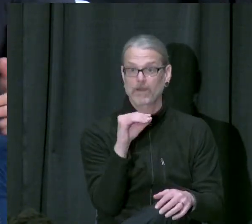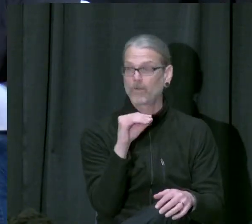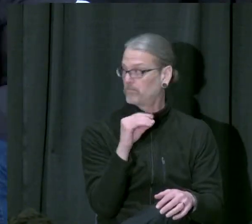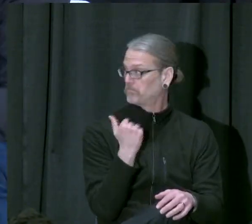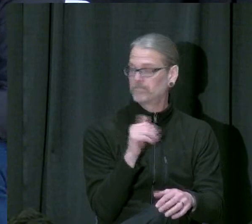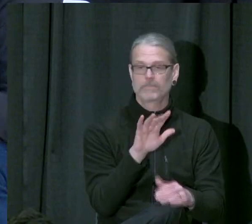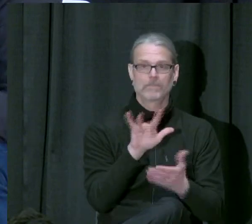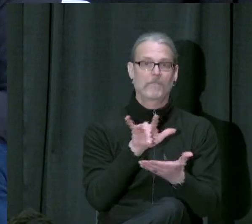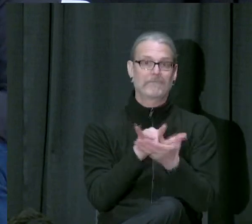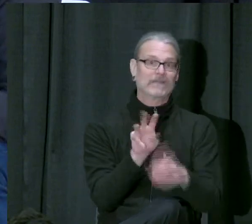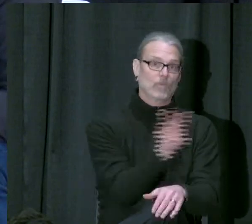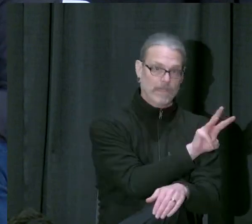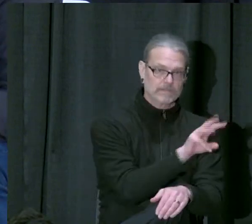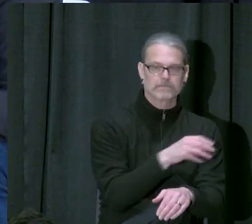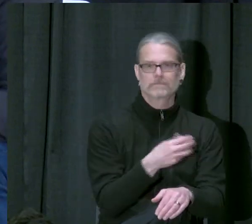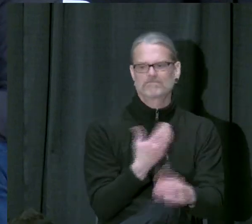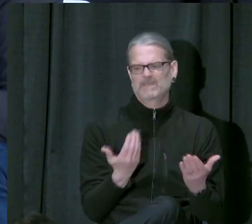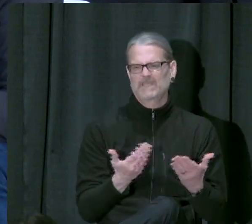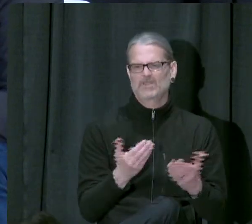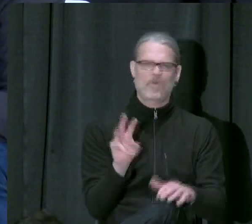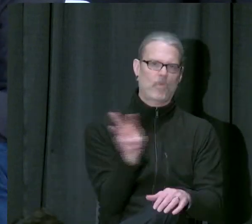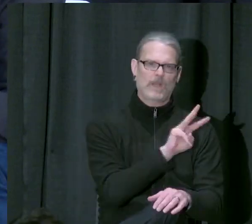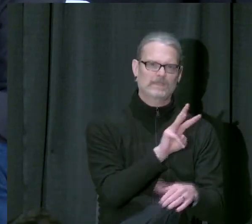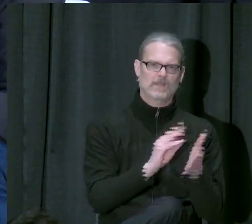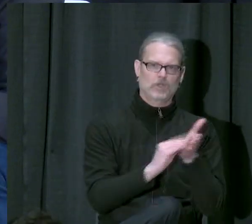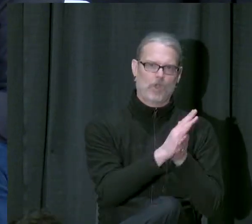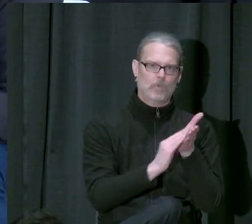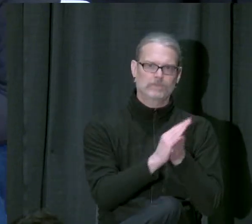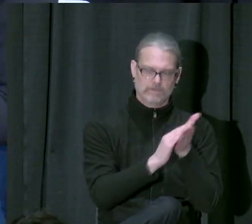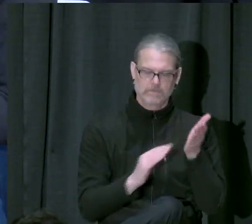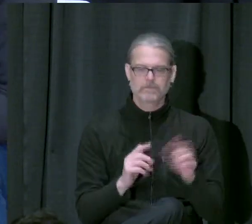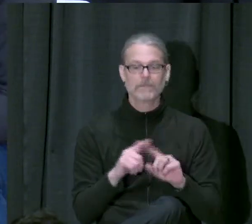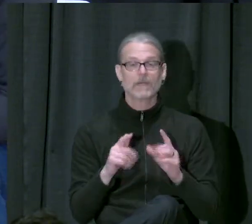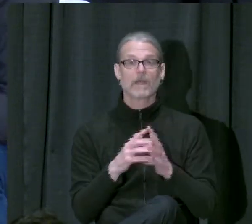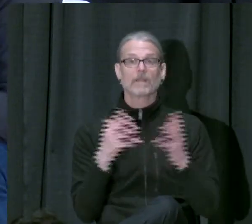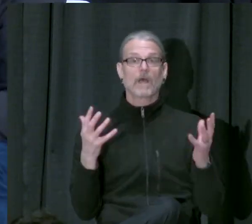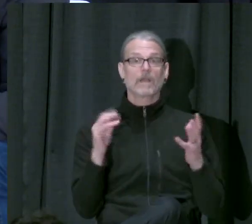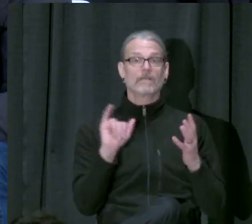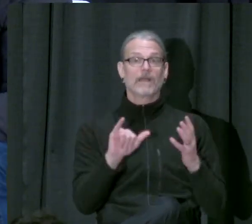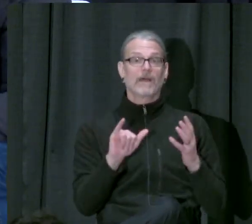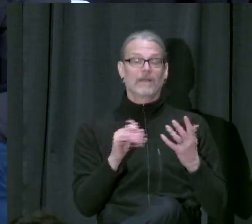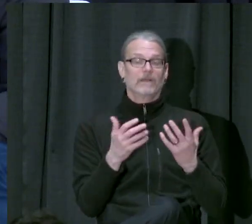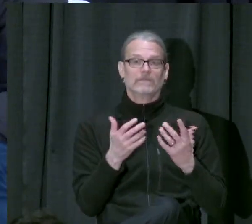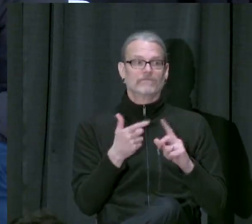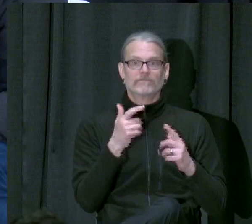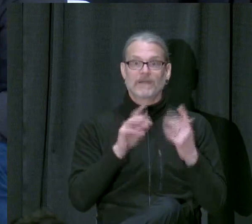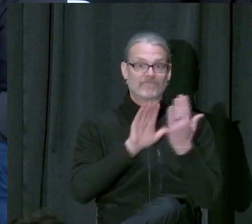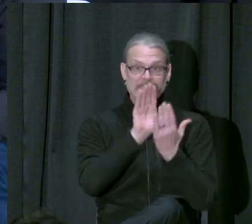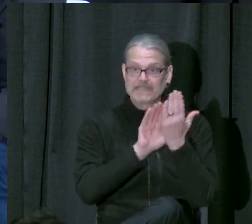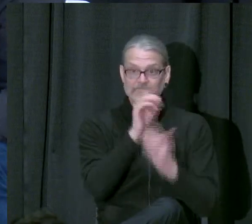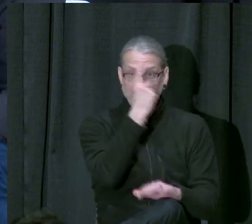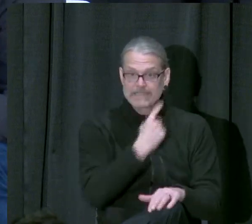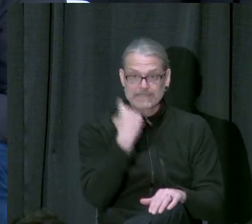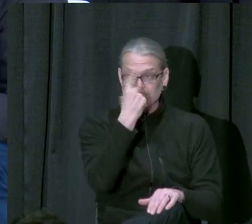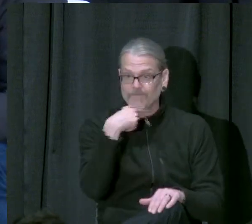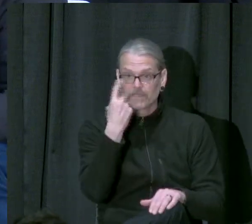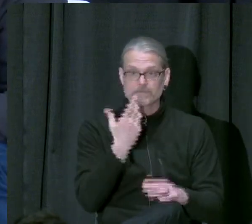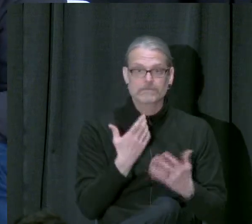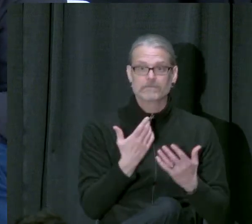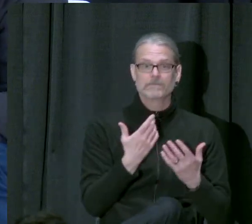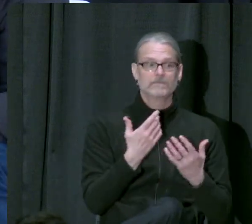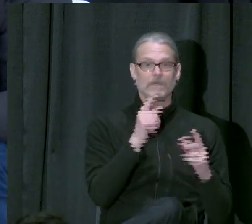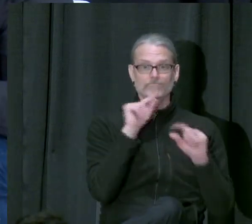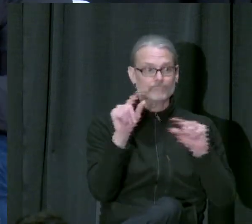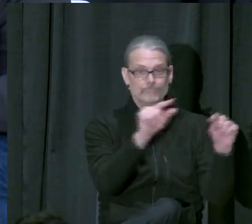and here West Coast. So a lot of it does come from face-to-face. It could be as simple as somebody hears about us and finds us on